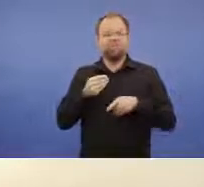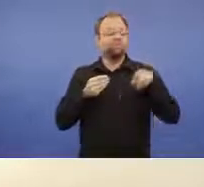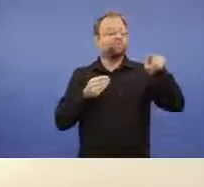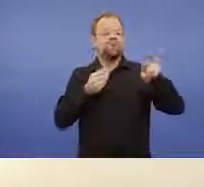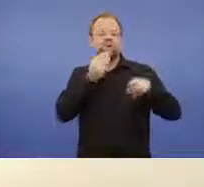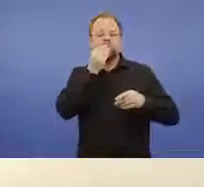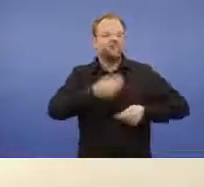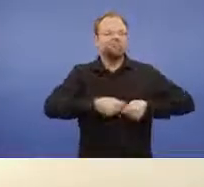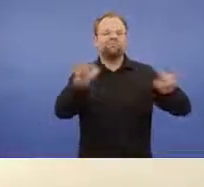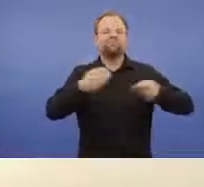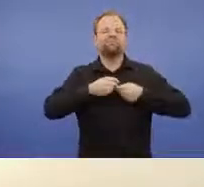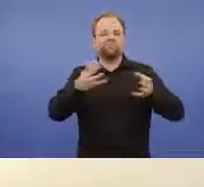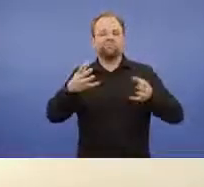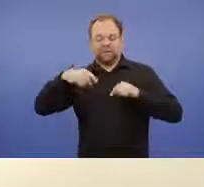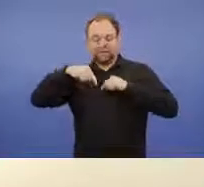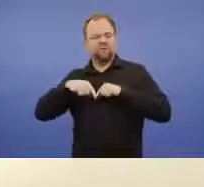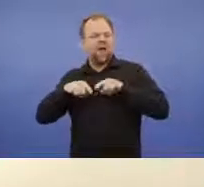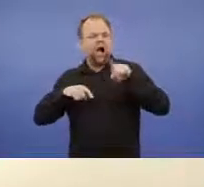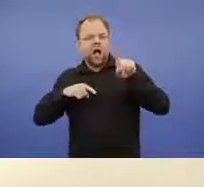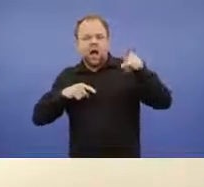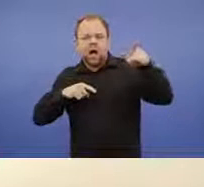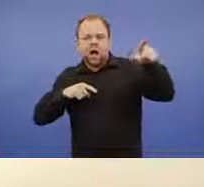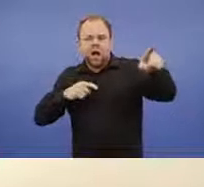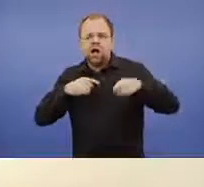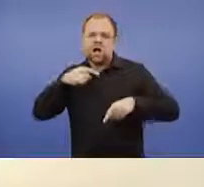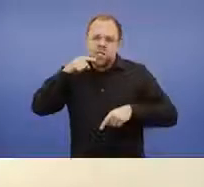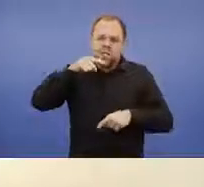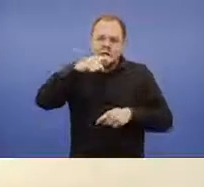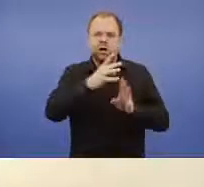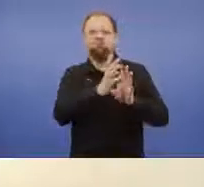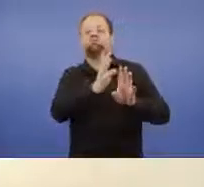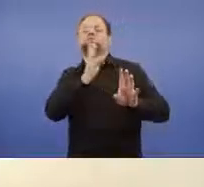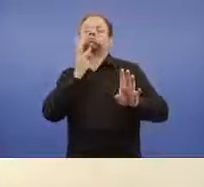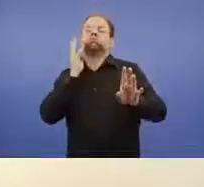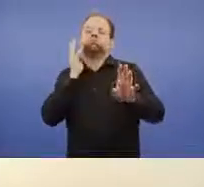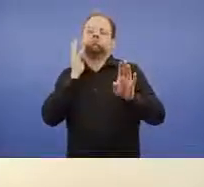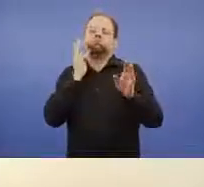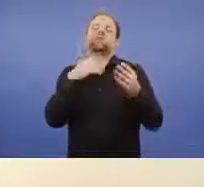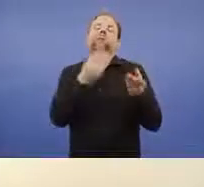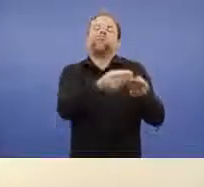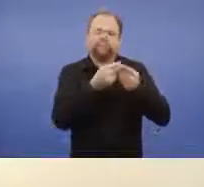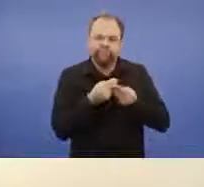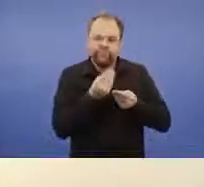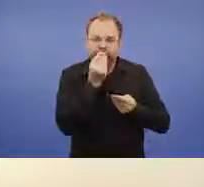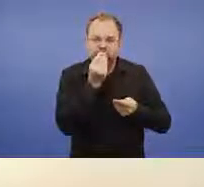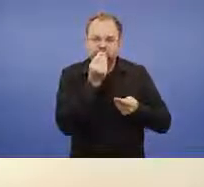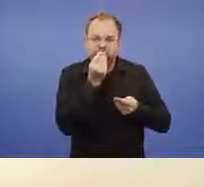needs for special foods, in particular for children, older people, and persons with